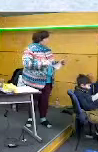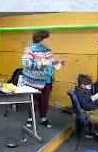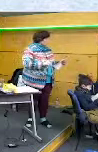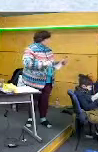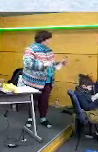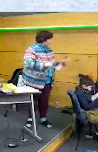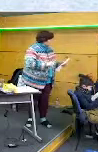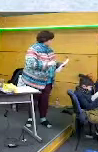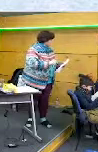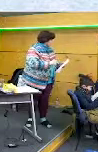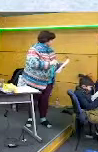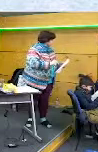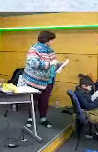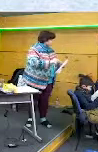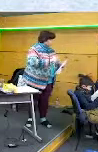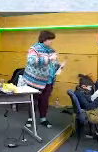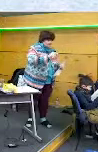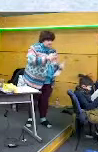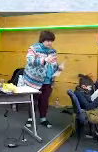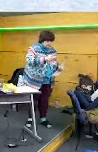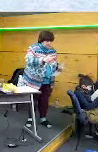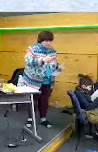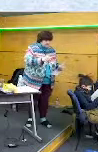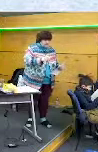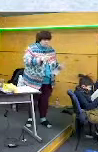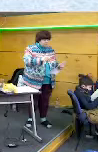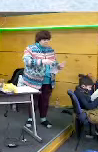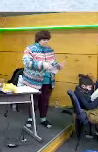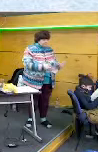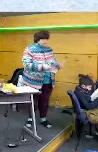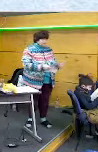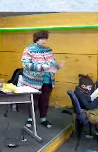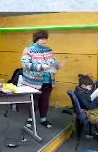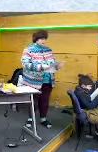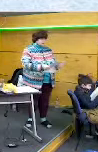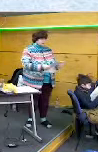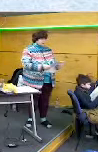while I was practicing, there's another comma.